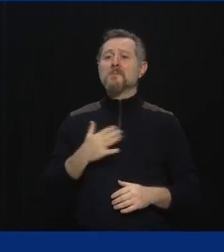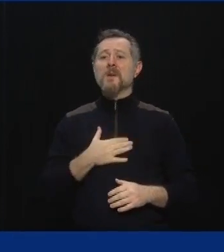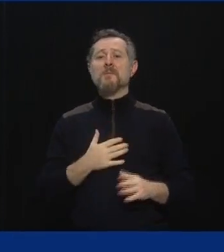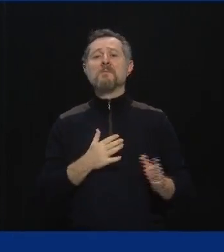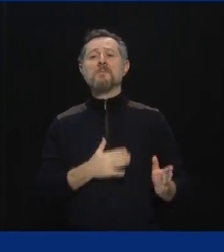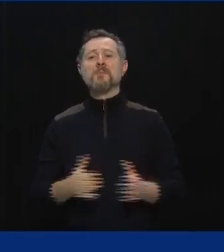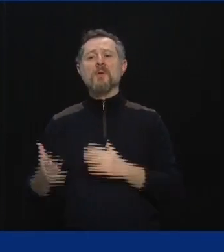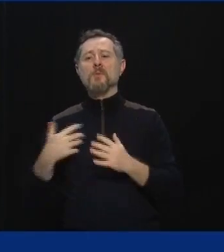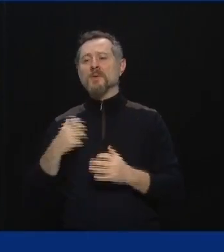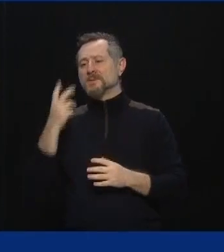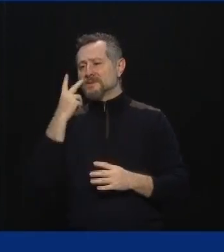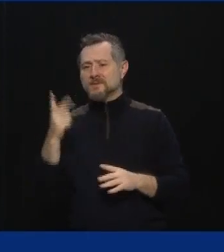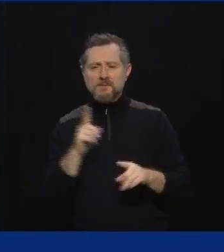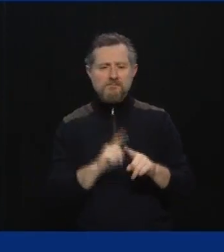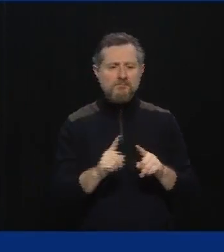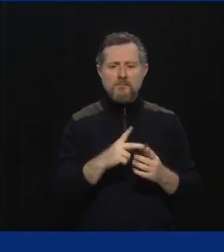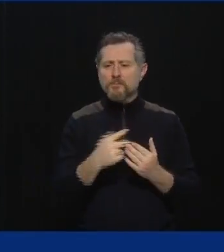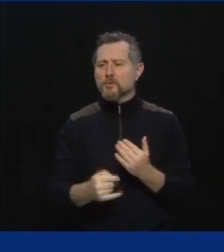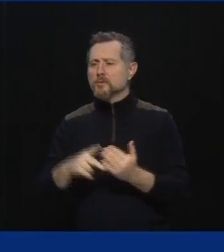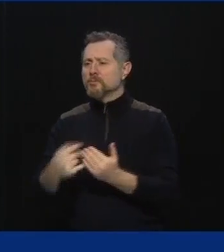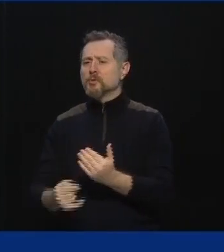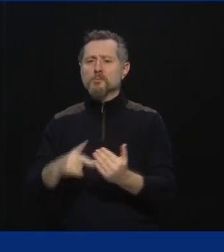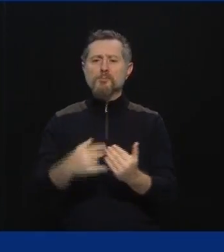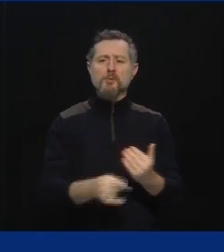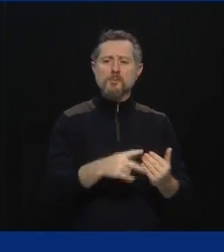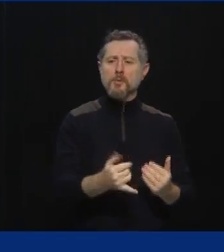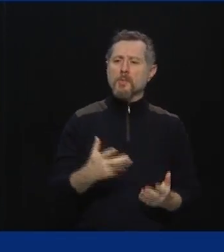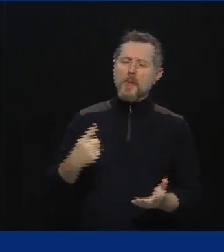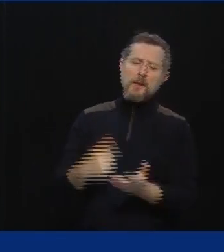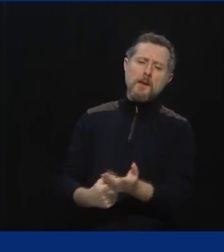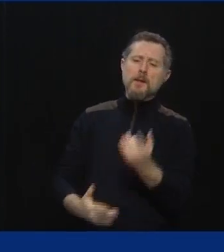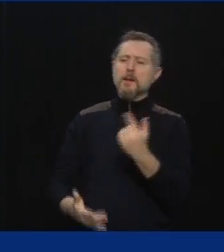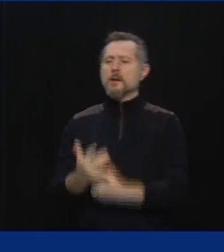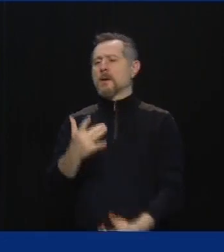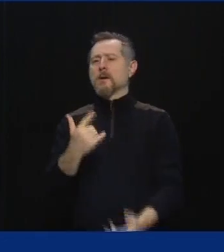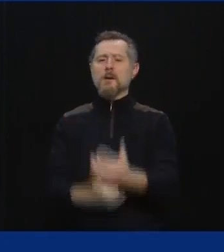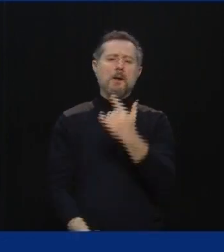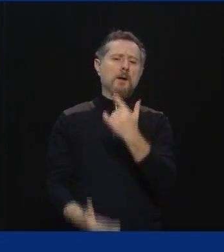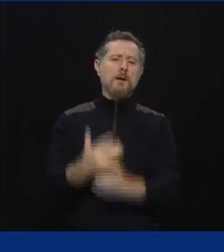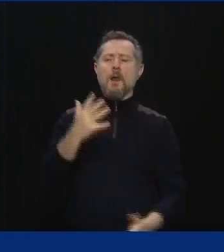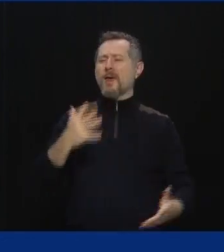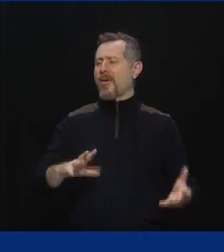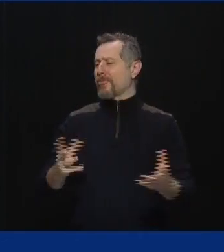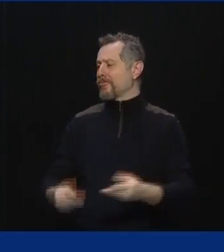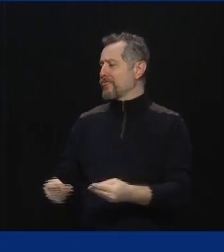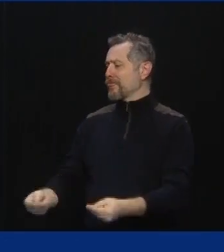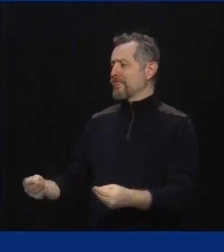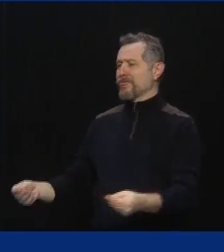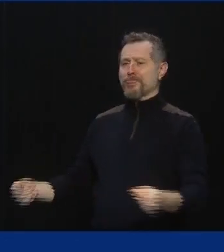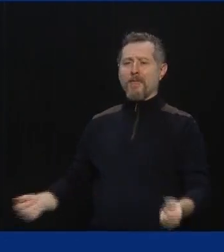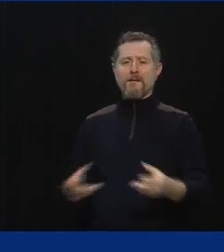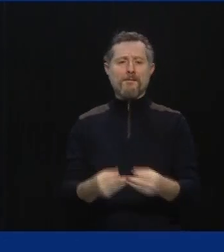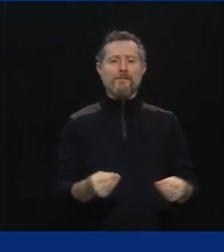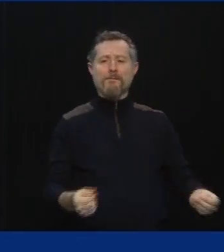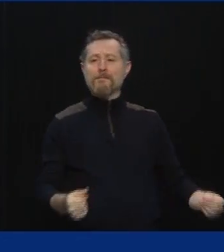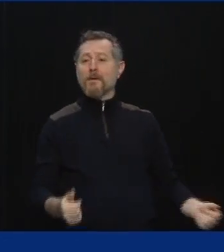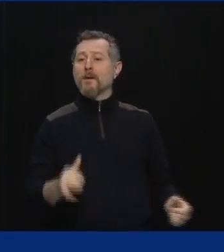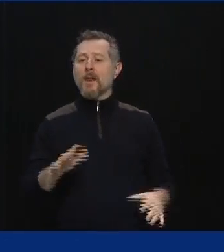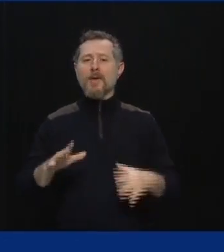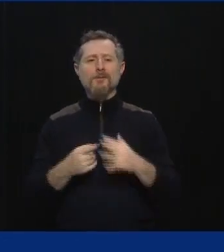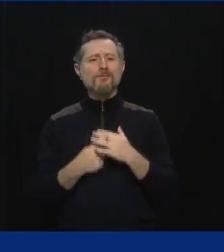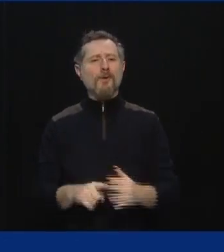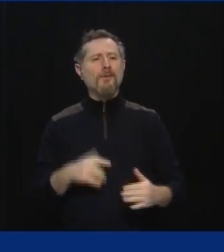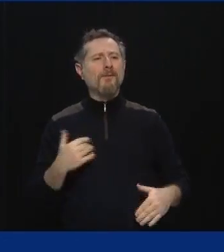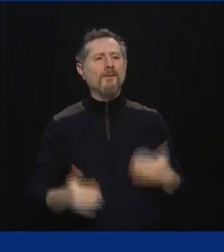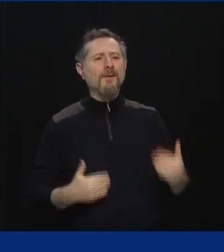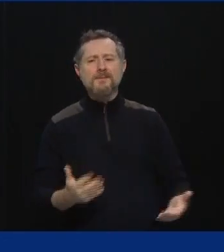the projects that have been talked about for years, but have been pent up or delayed or sidetracked for whatever reasons. Some may